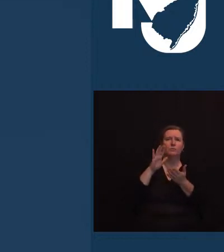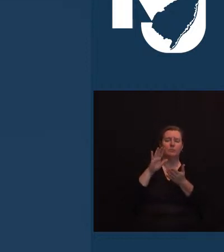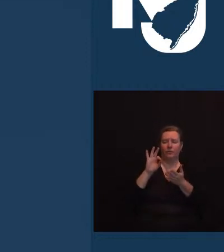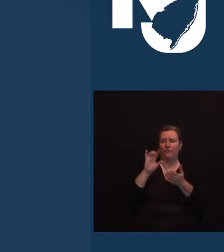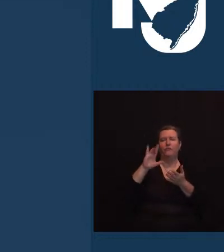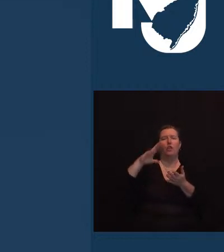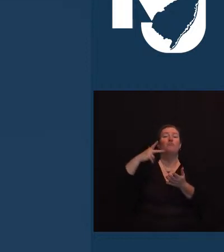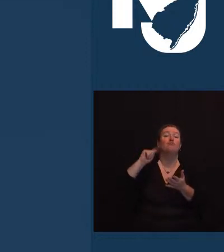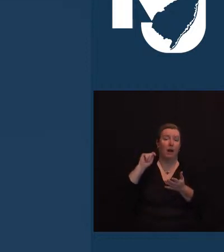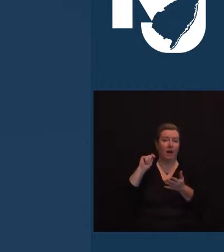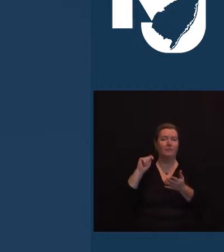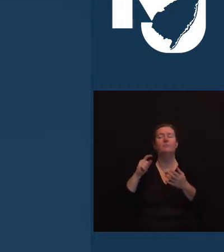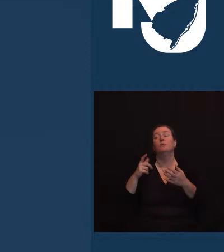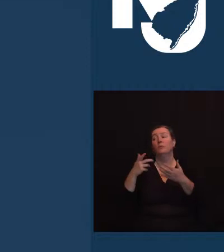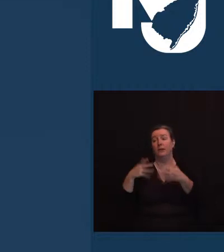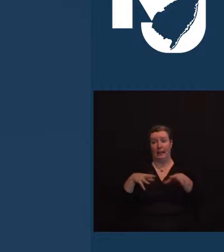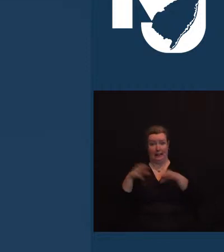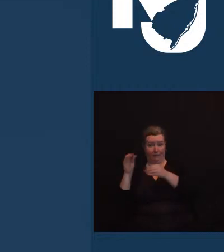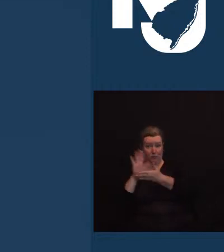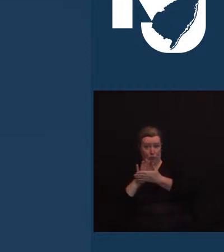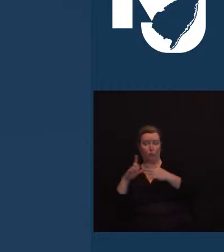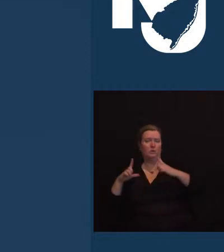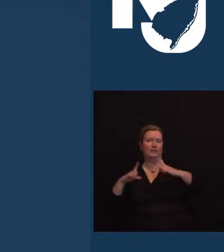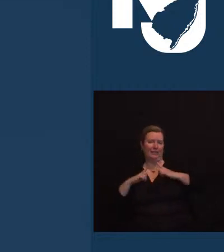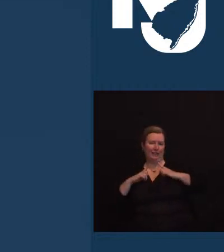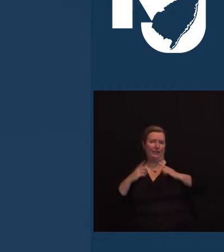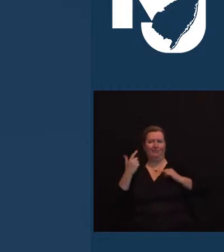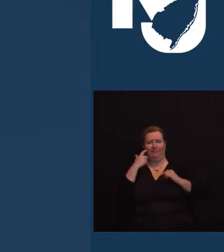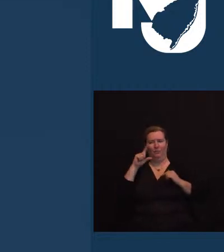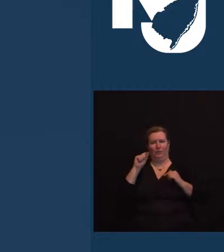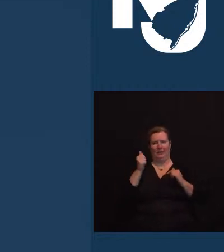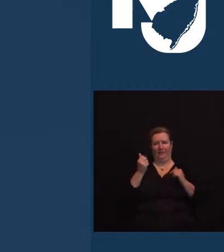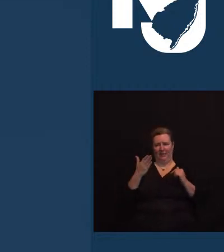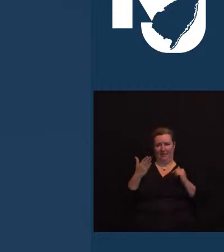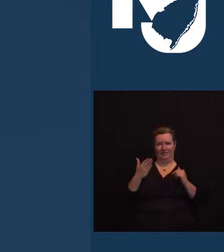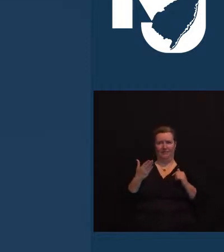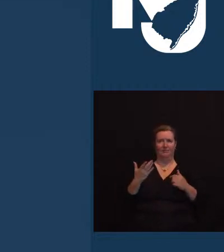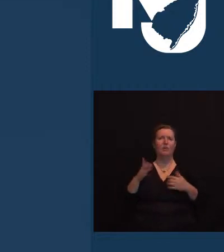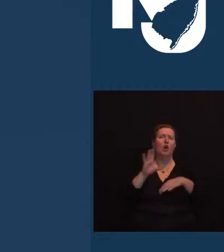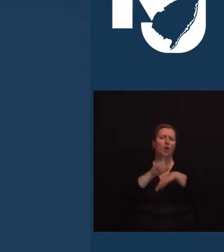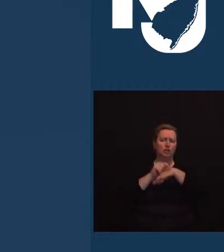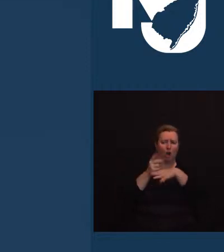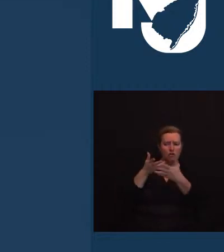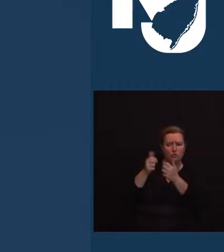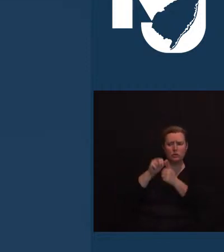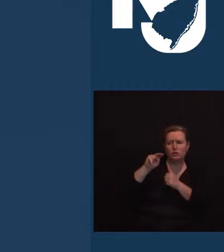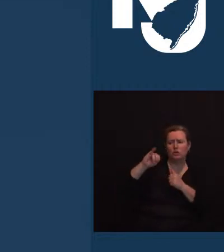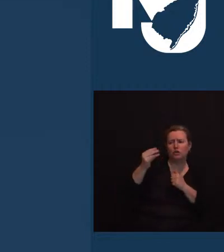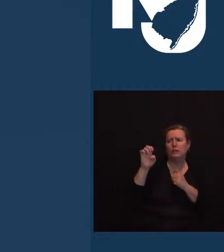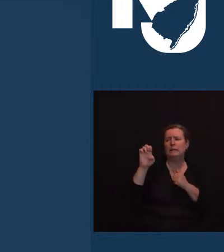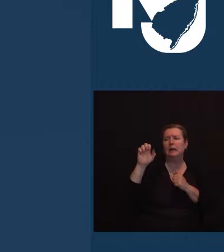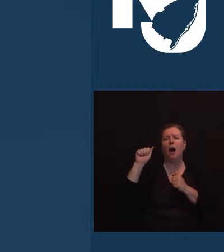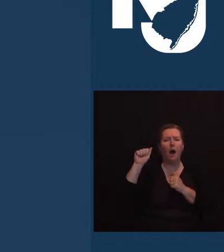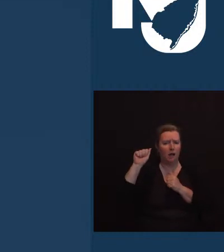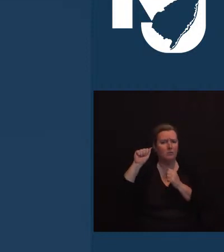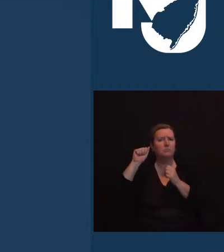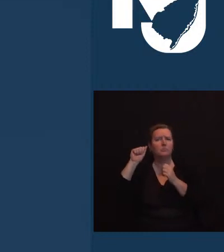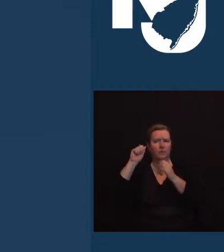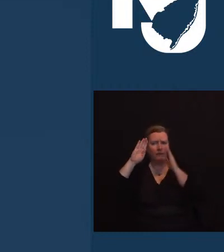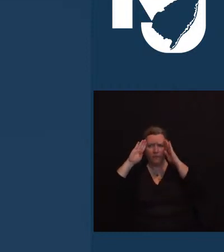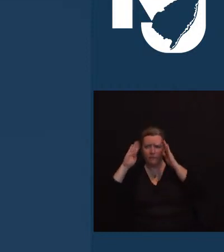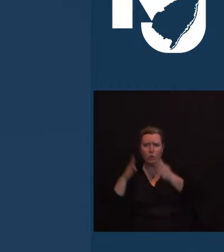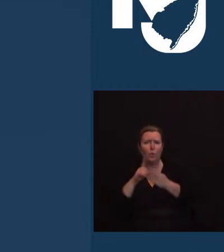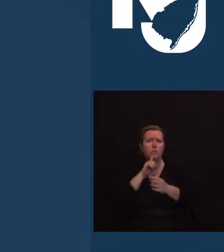her retirement continuing to consult with the New Jersey Education Association with a focus on ensuring educational